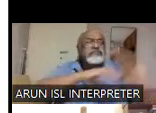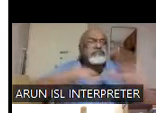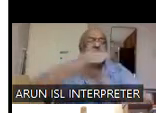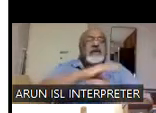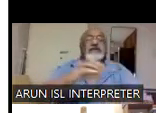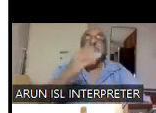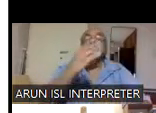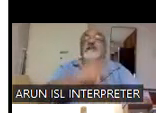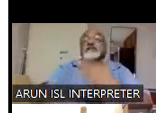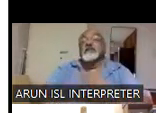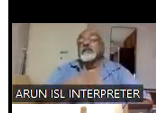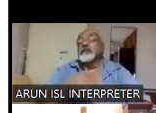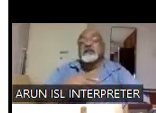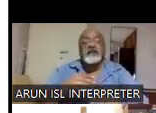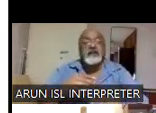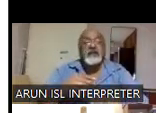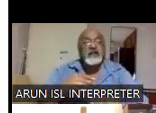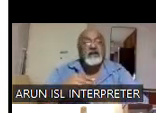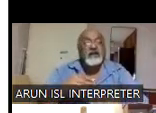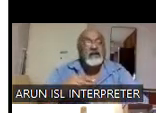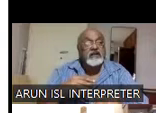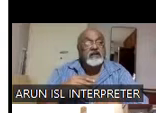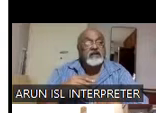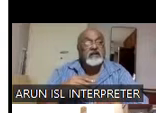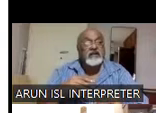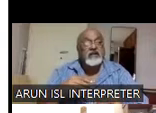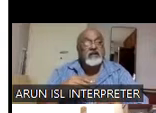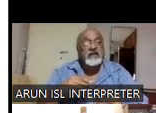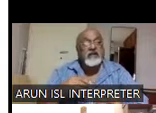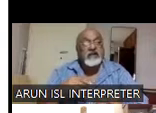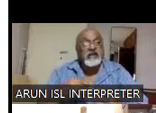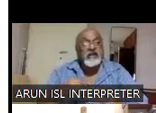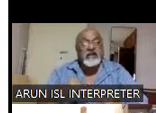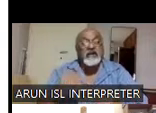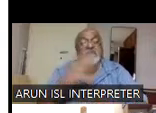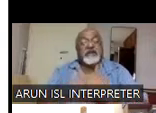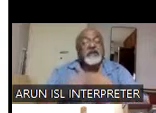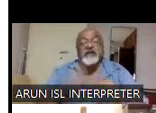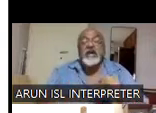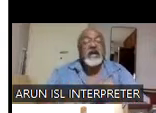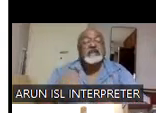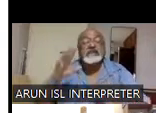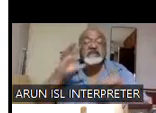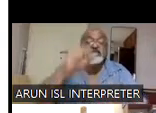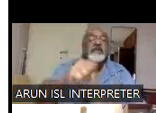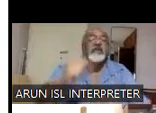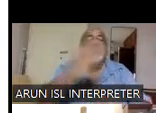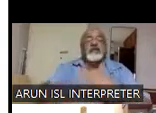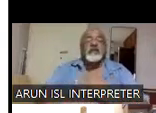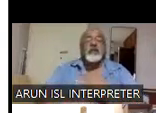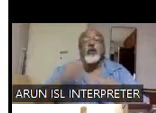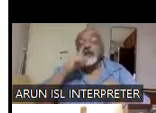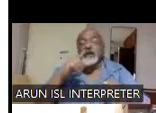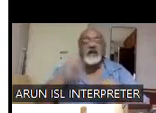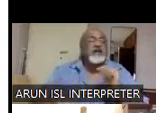achieve for the disabled. The women cannot achieve for the women. Men, women, all of us have to come